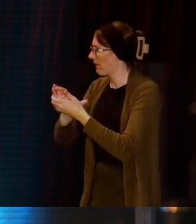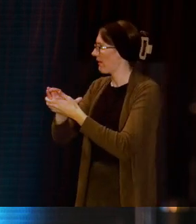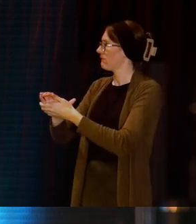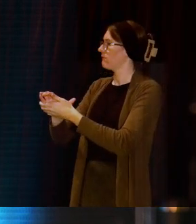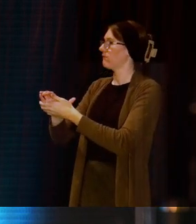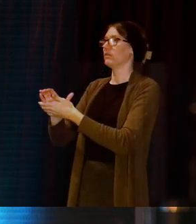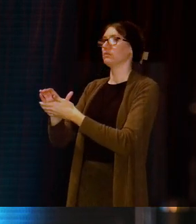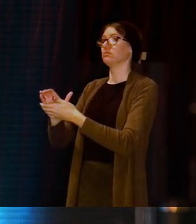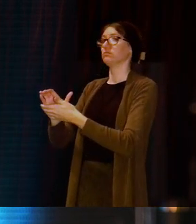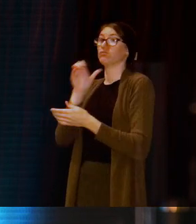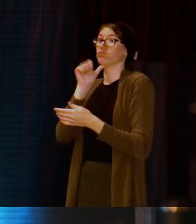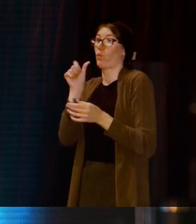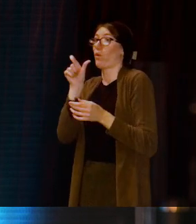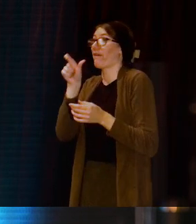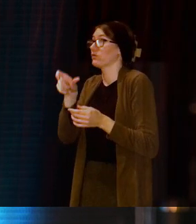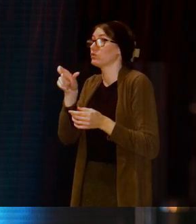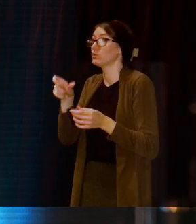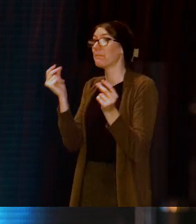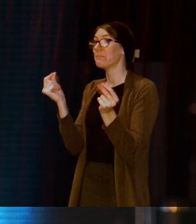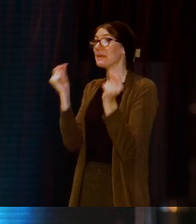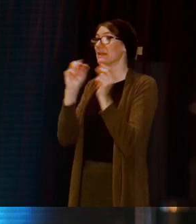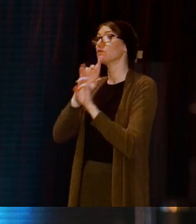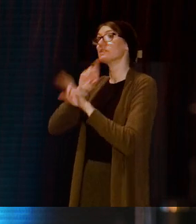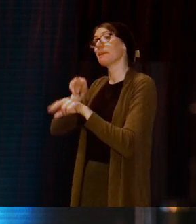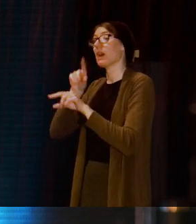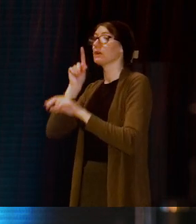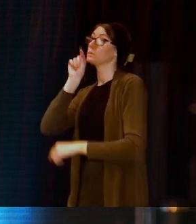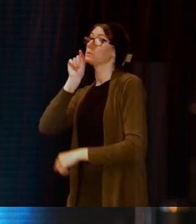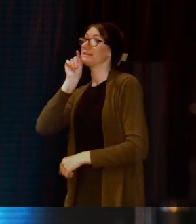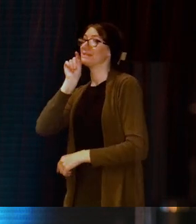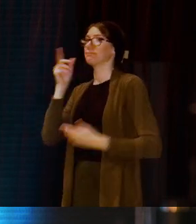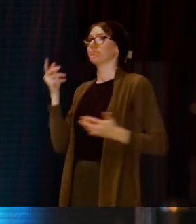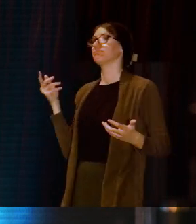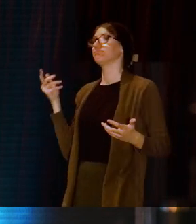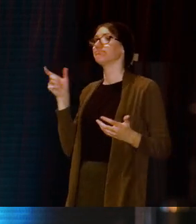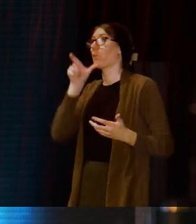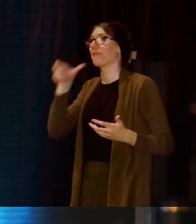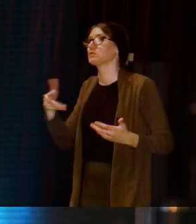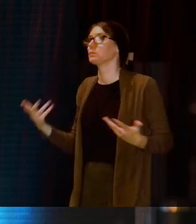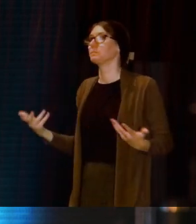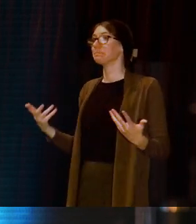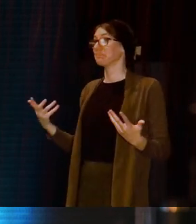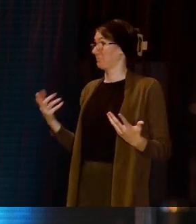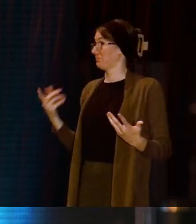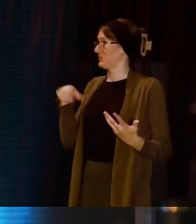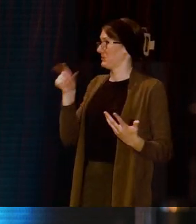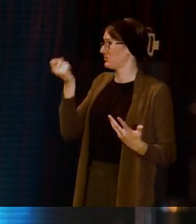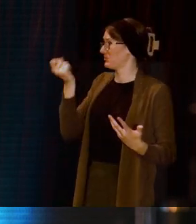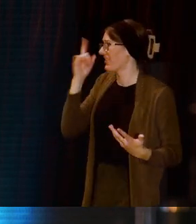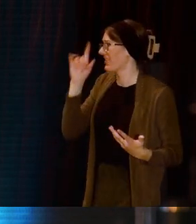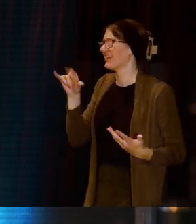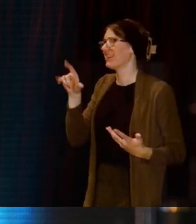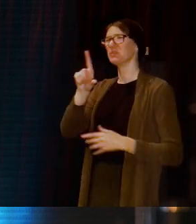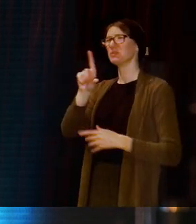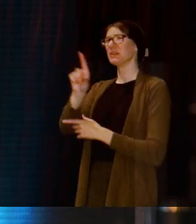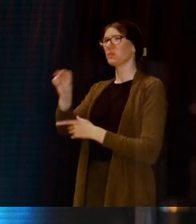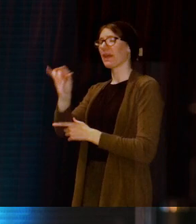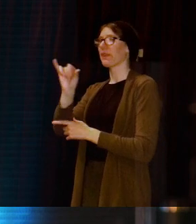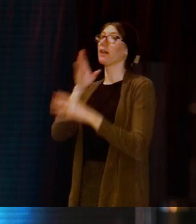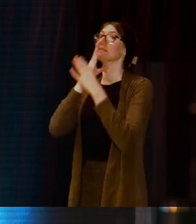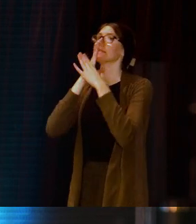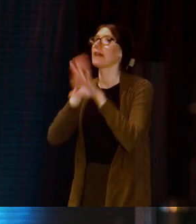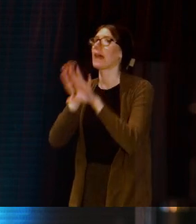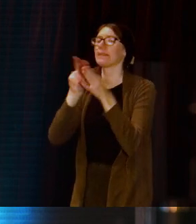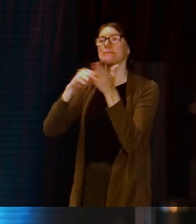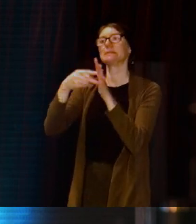a tweet. Did y'all know that? You don't have to do that. Be wise. I remember, 2020, that whole